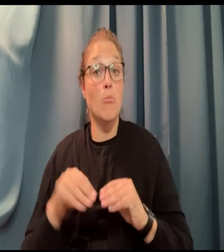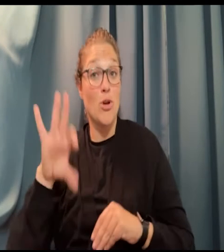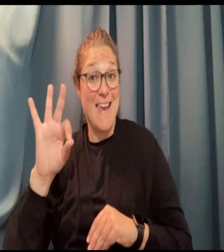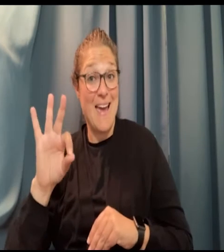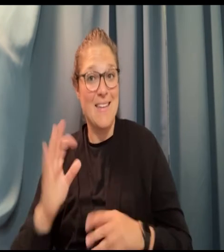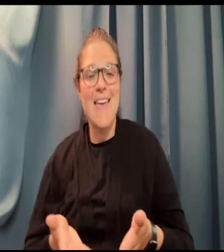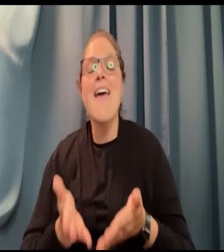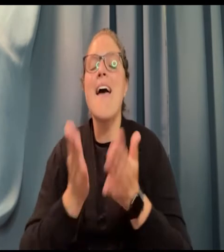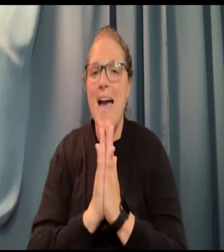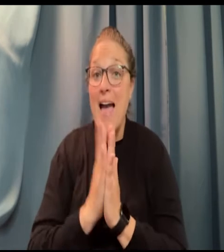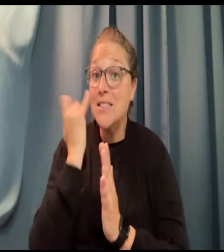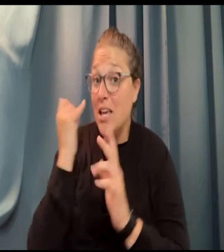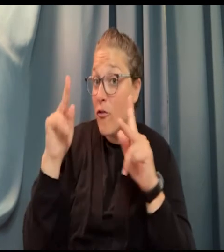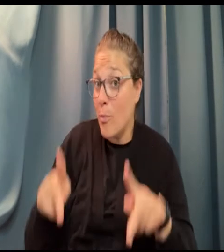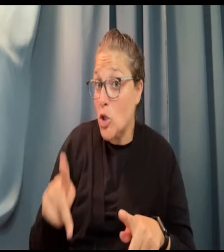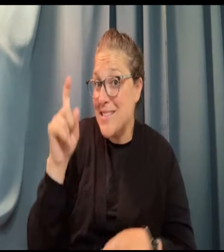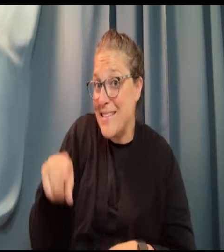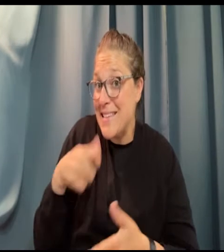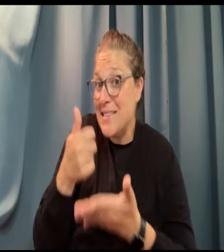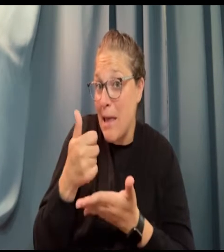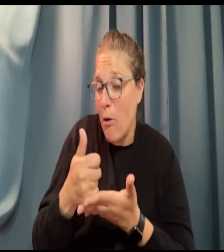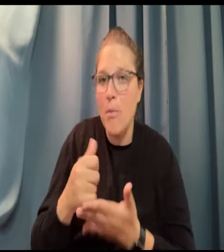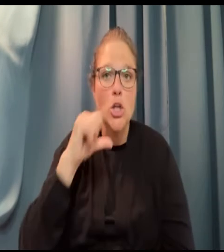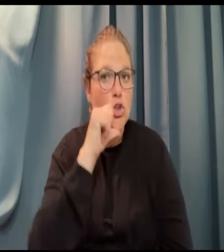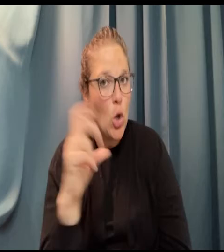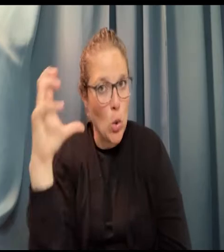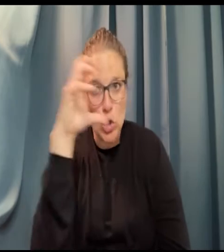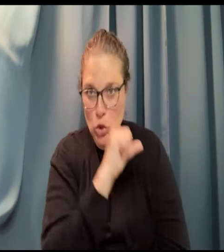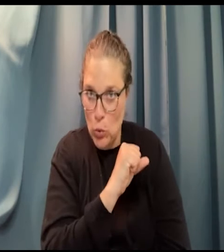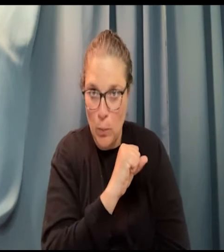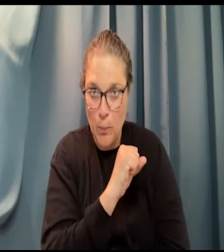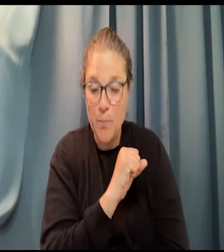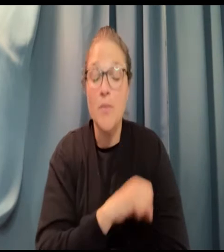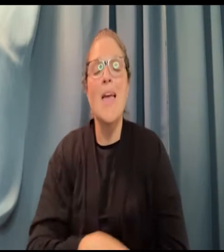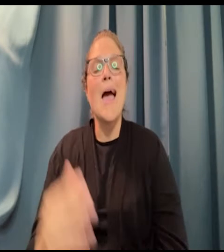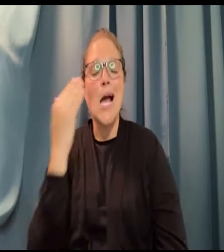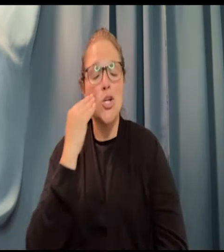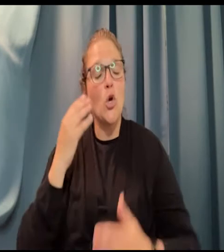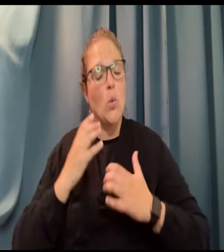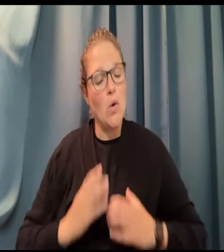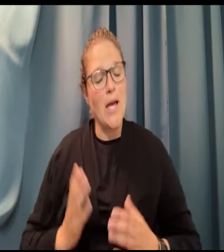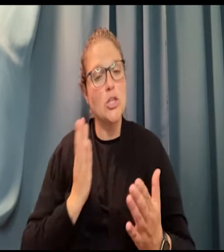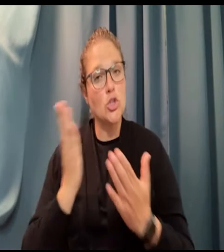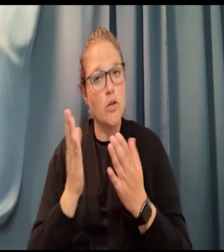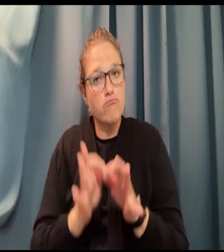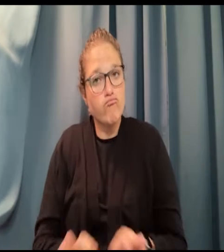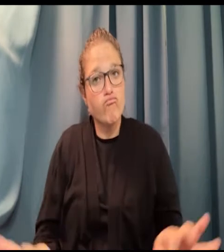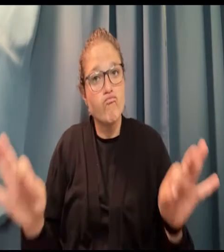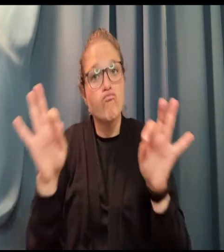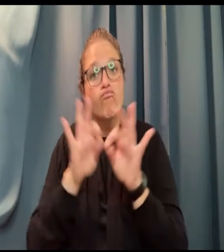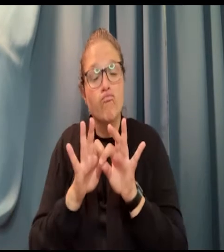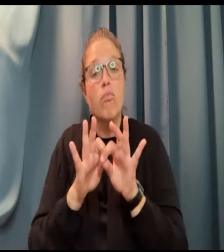needs assistance. Don't assume. That's number 9. I know that in customer service, a cornerstone